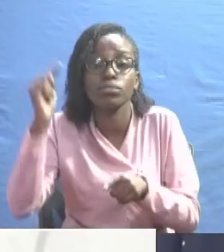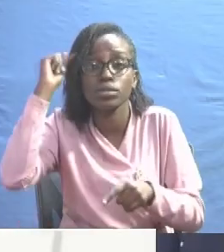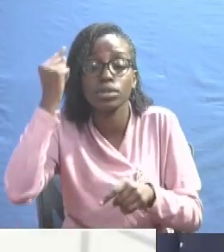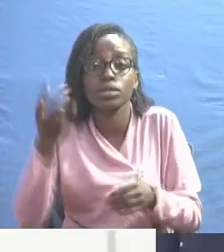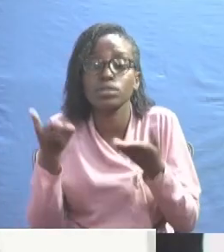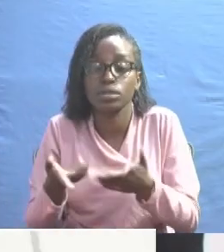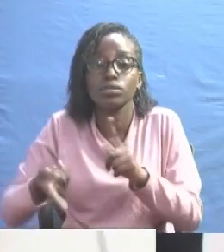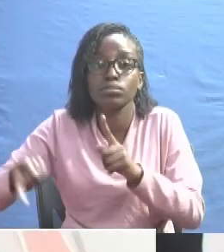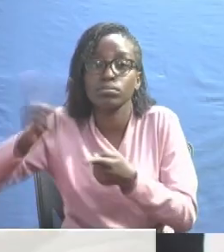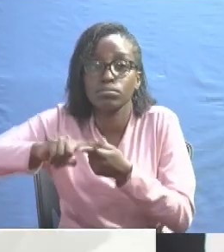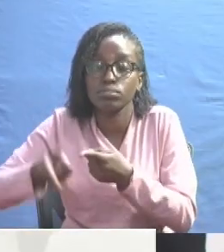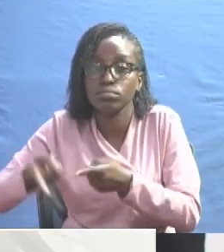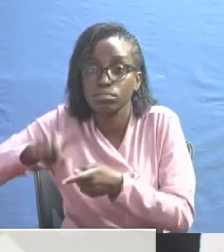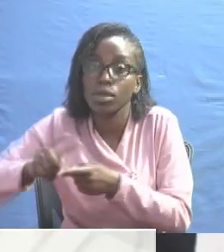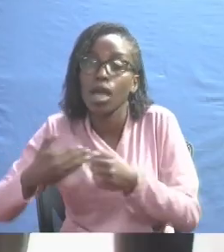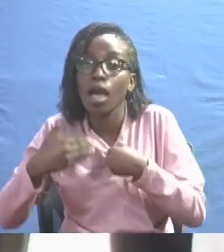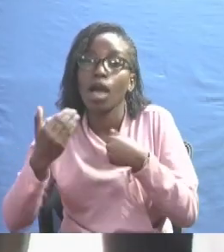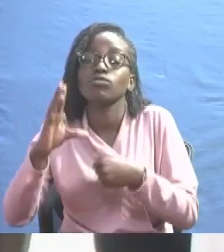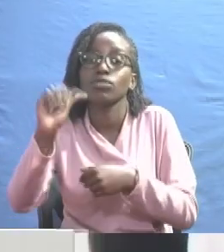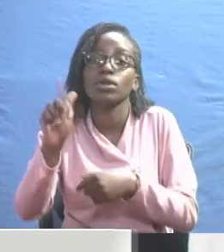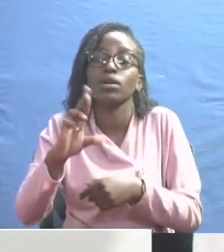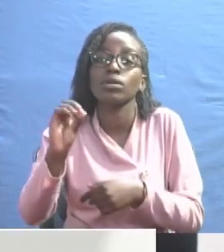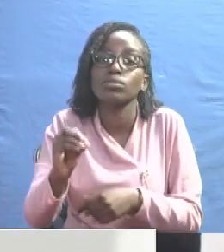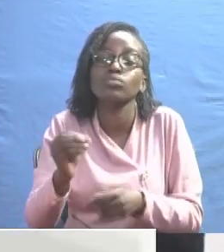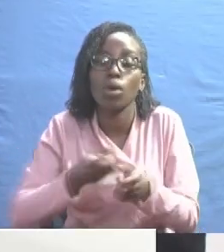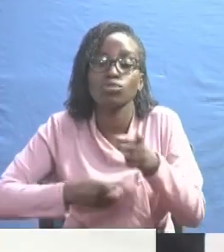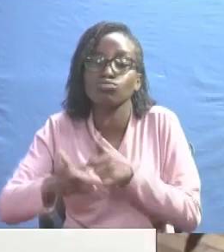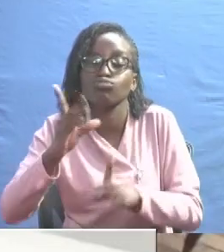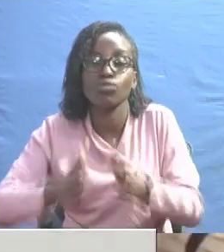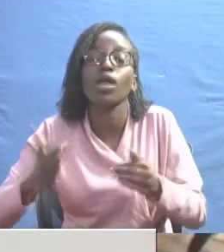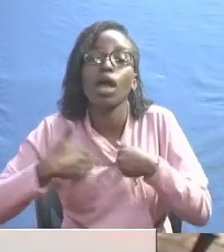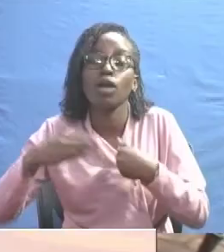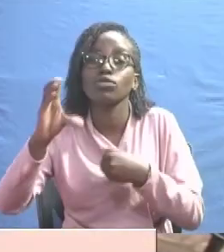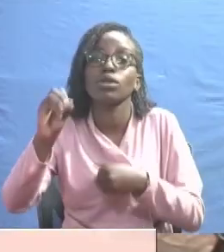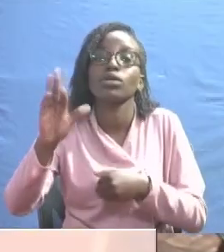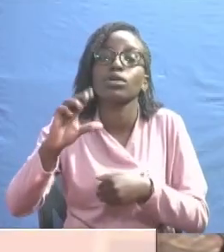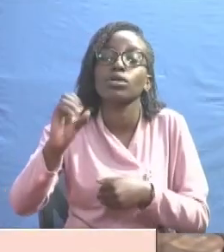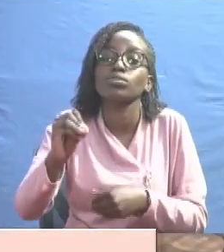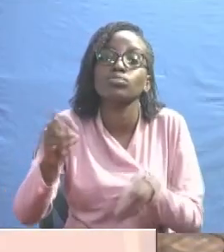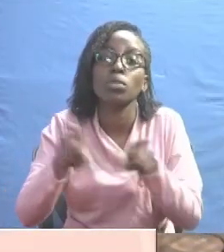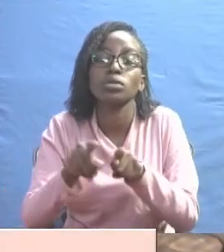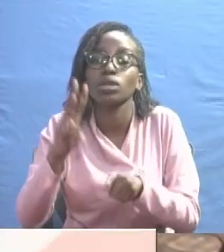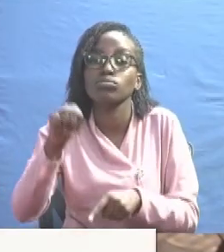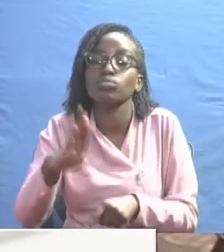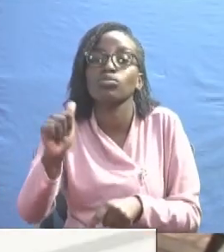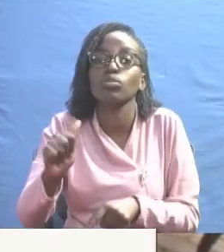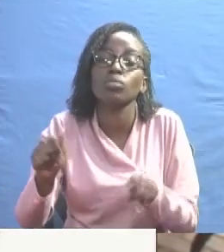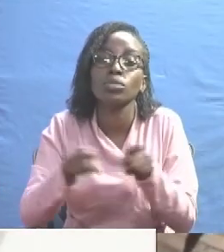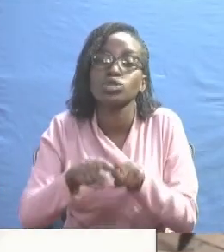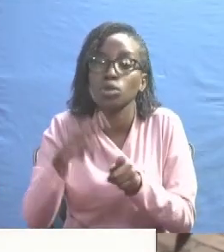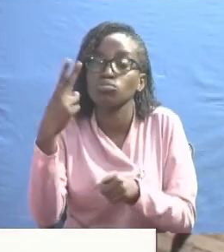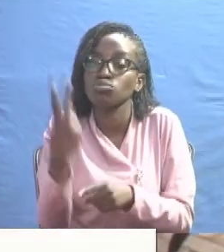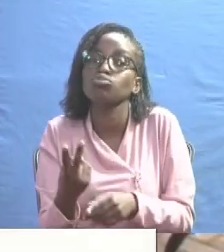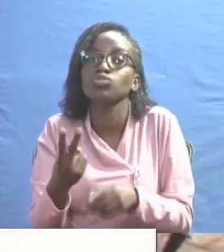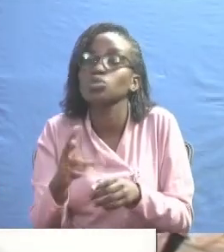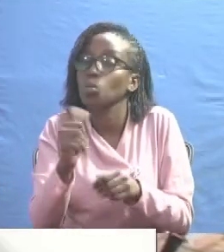multiplying. The KARLO Director General, who spoke at KARLO Center in Mwea during the introduction of 2 new rice varieties, indicated